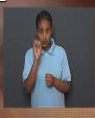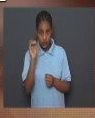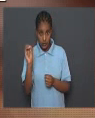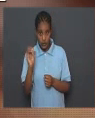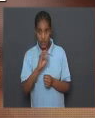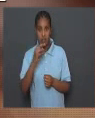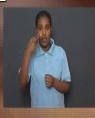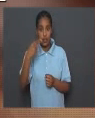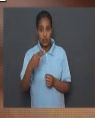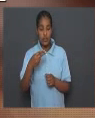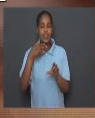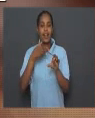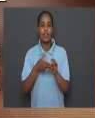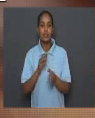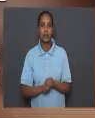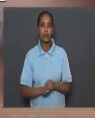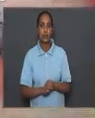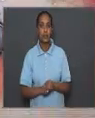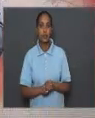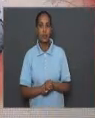and hydrogen gas.